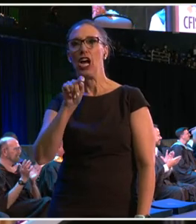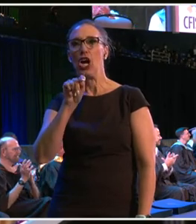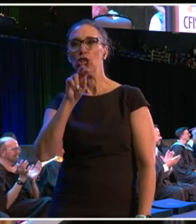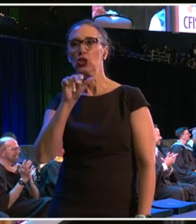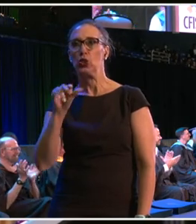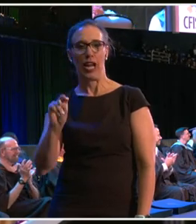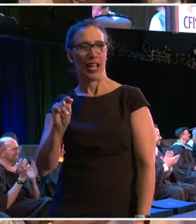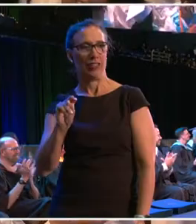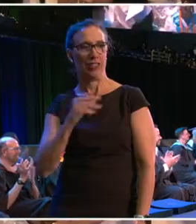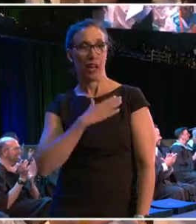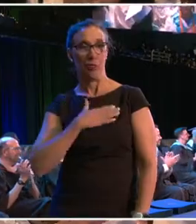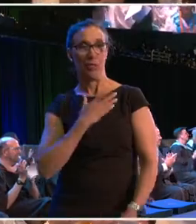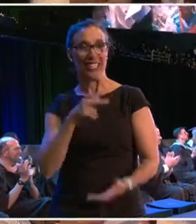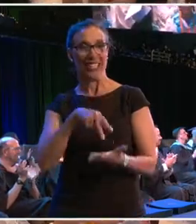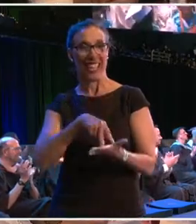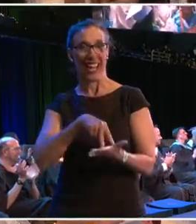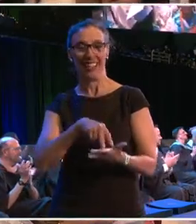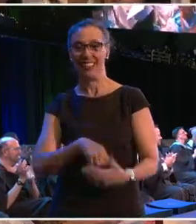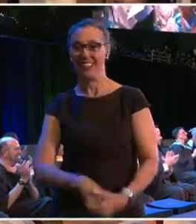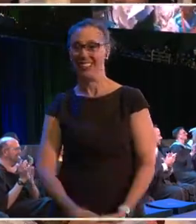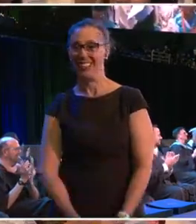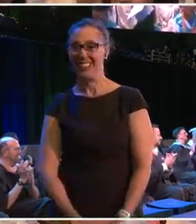stand?